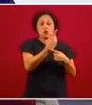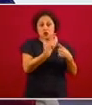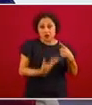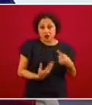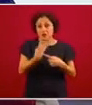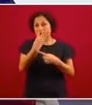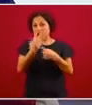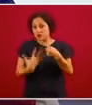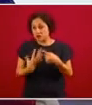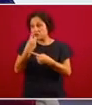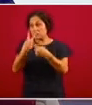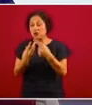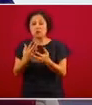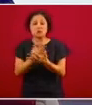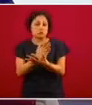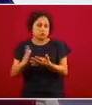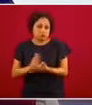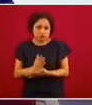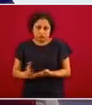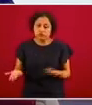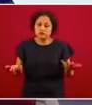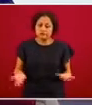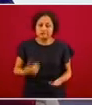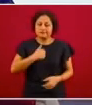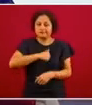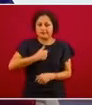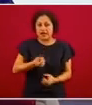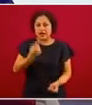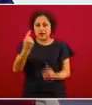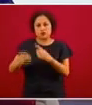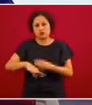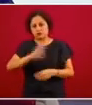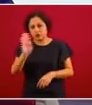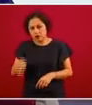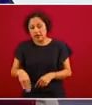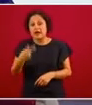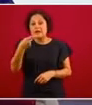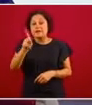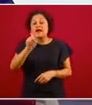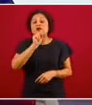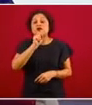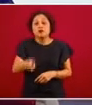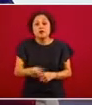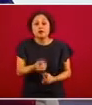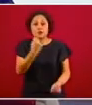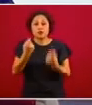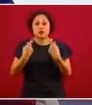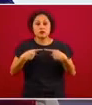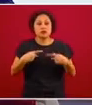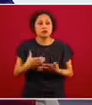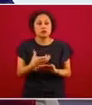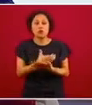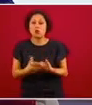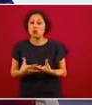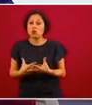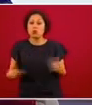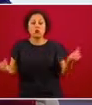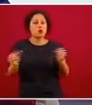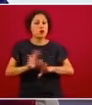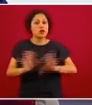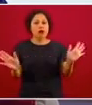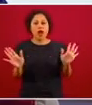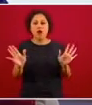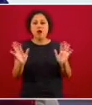infected patients, and then they get tested and they are either confirmed or denied as COVID patients. Some of those